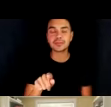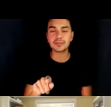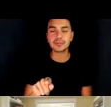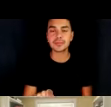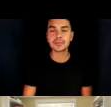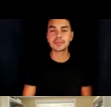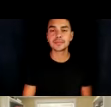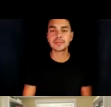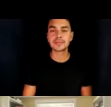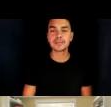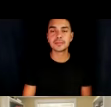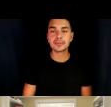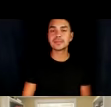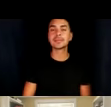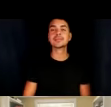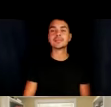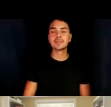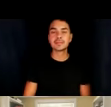Princess Leia.